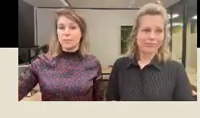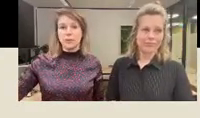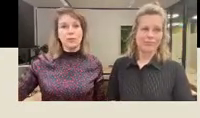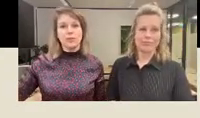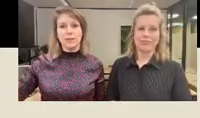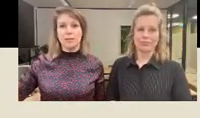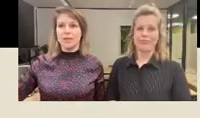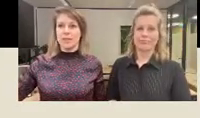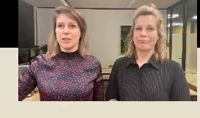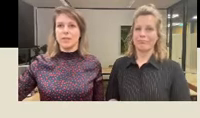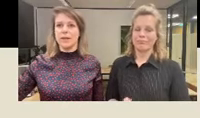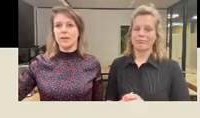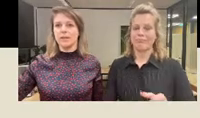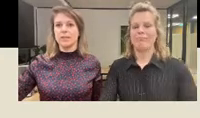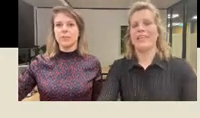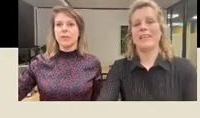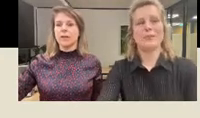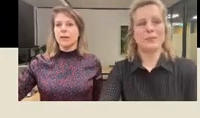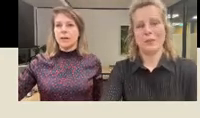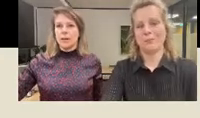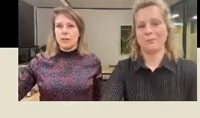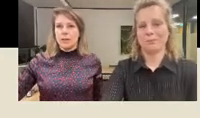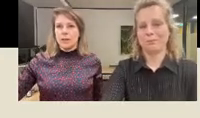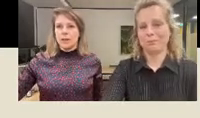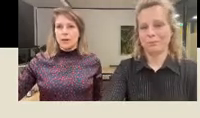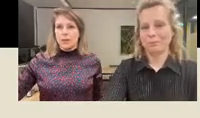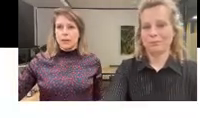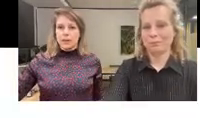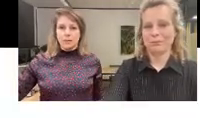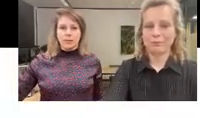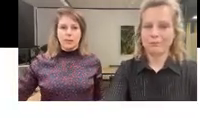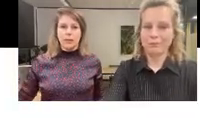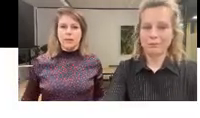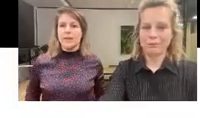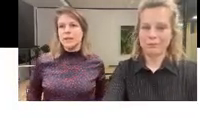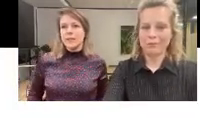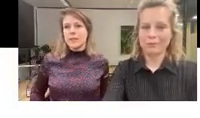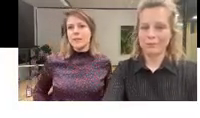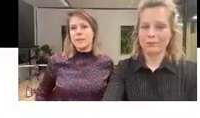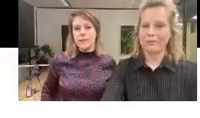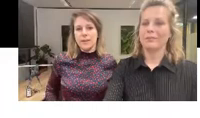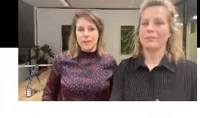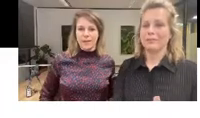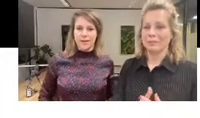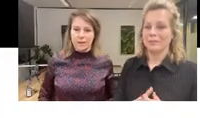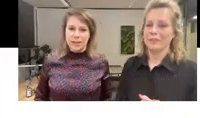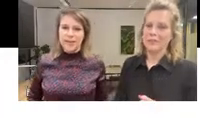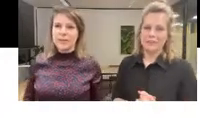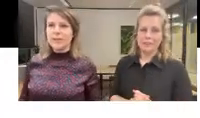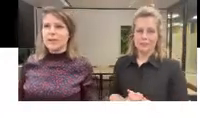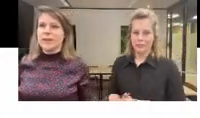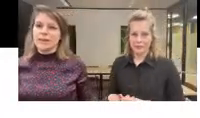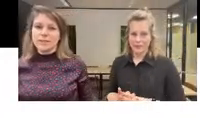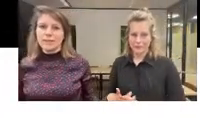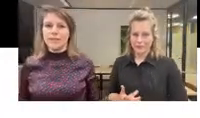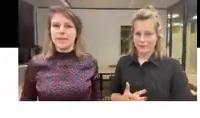not use a stabilization phase. No. Okay. Well, here you can see a